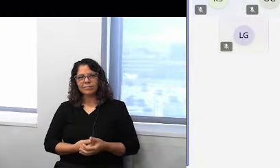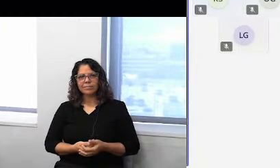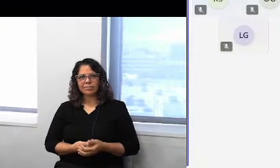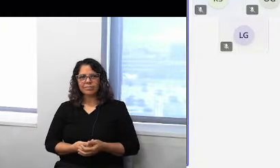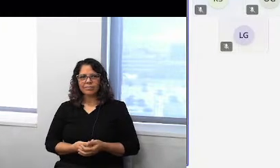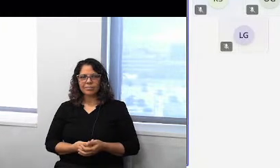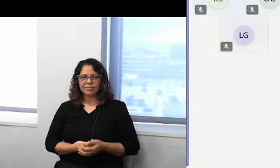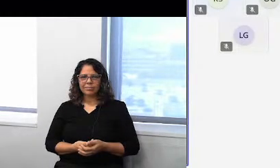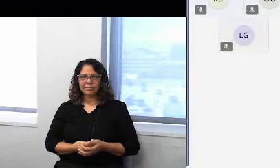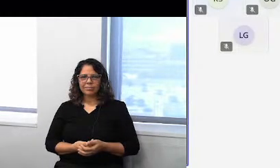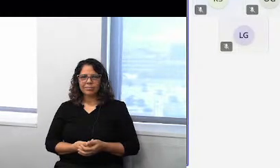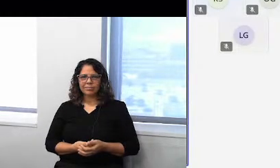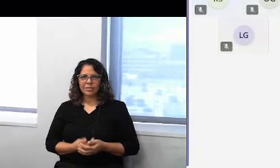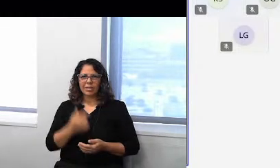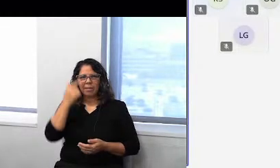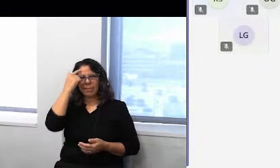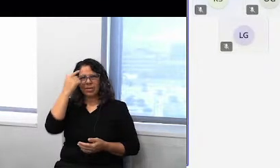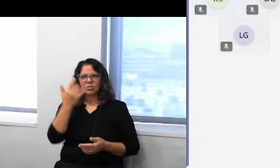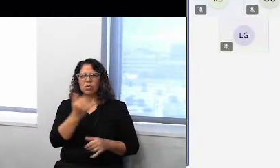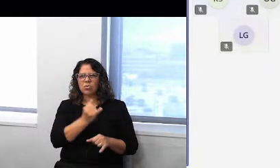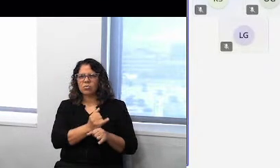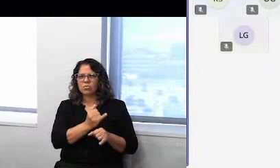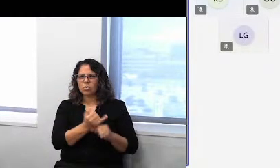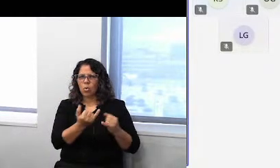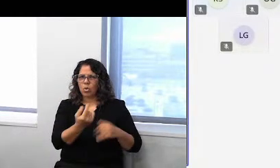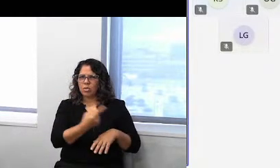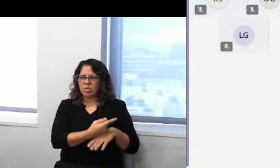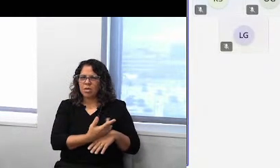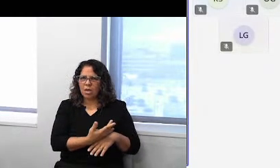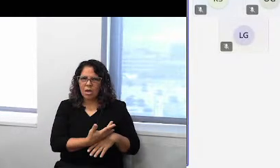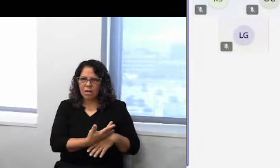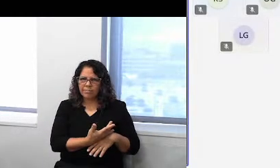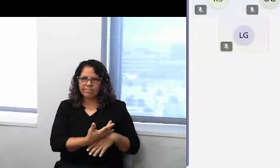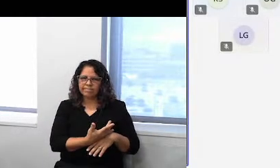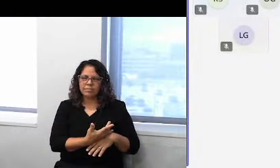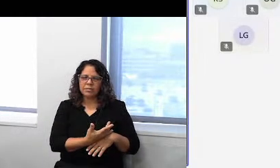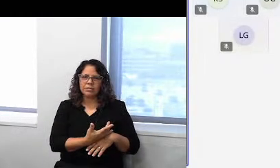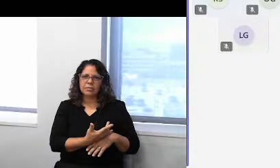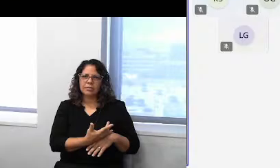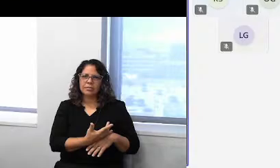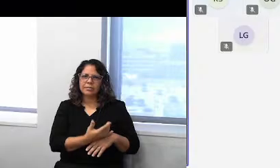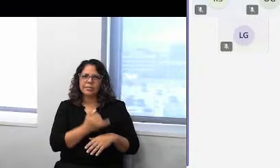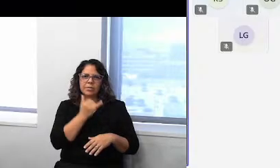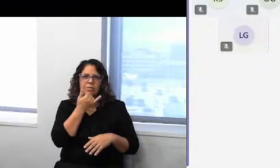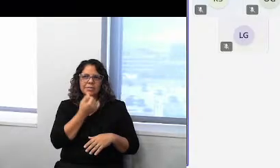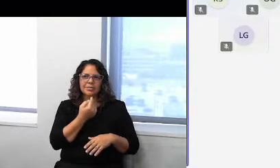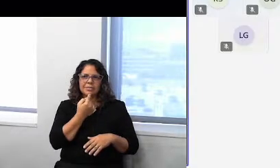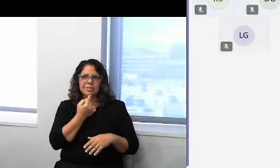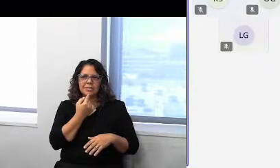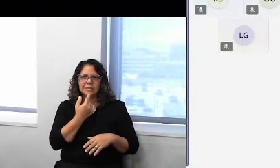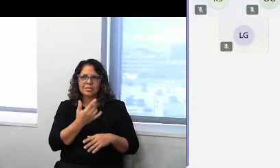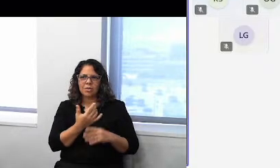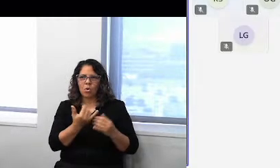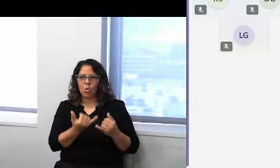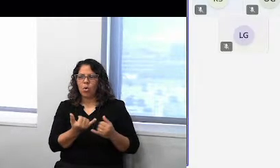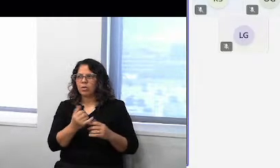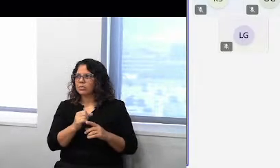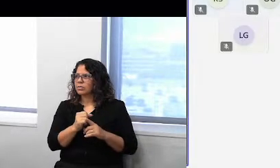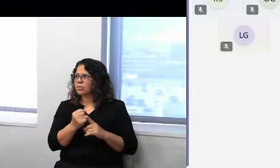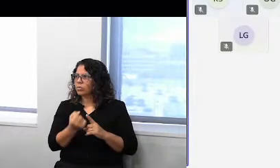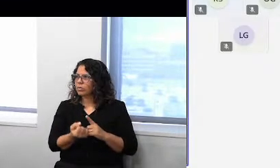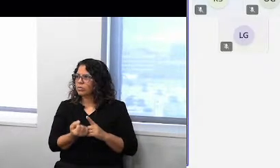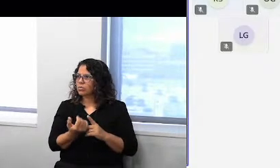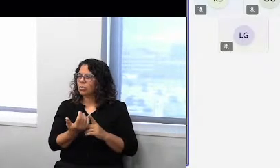having, and that I don't think is appropriate and correct. That's the answer. And next question.